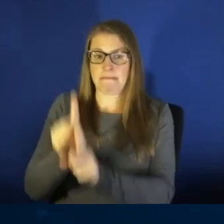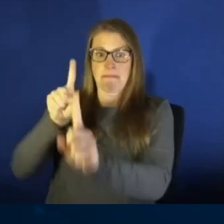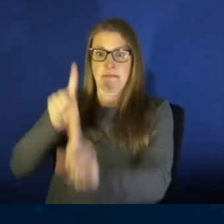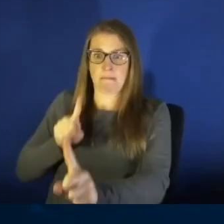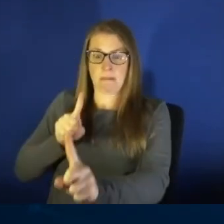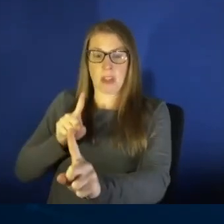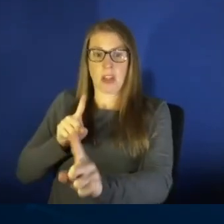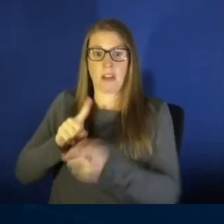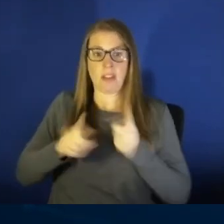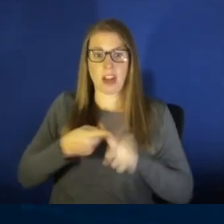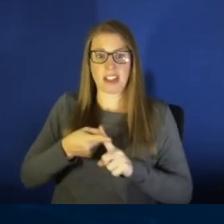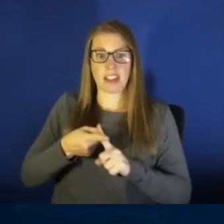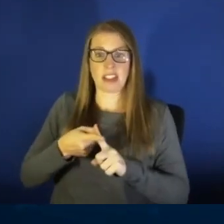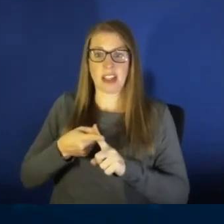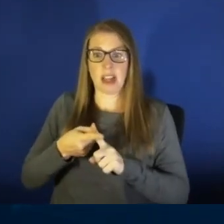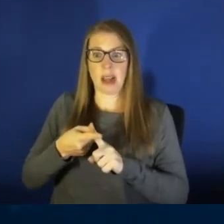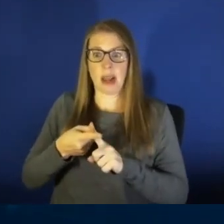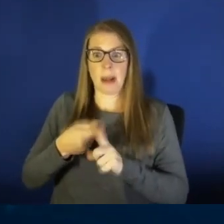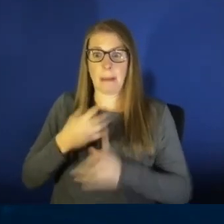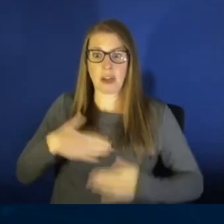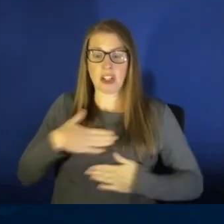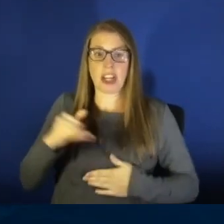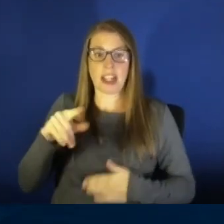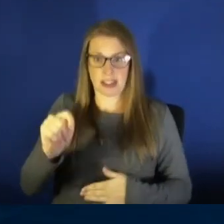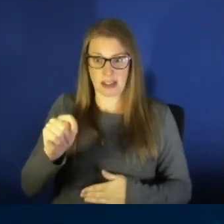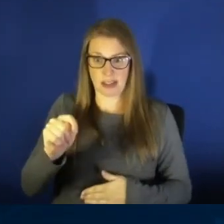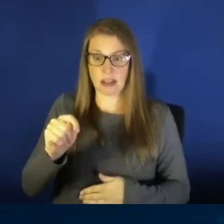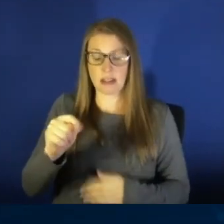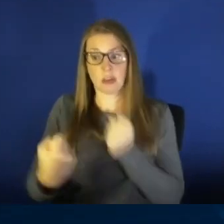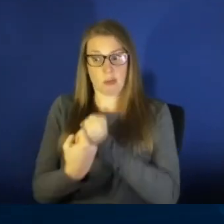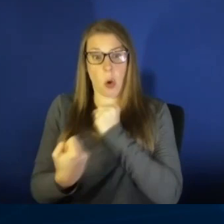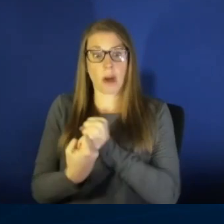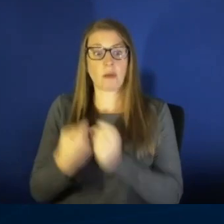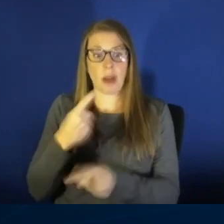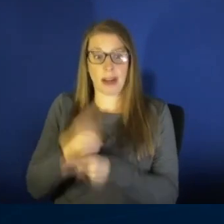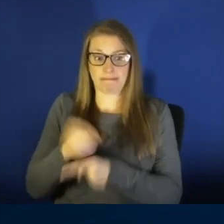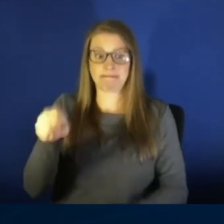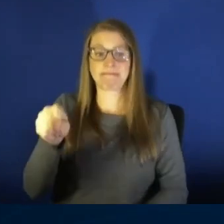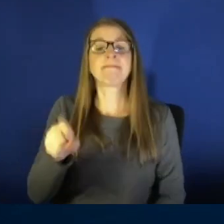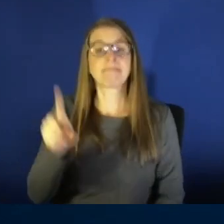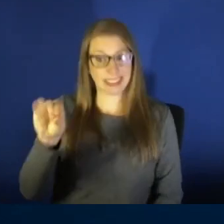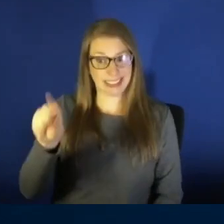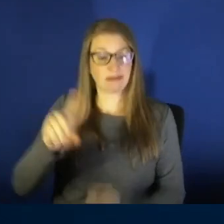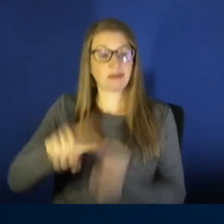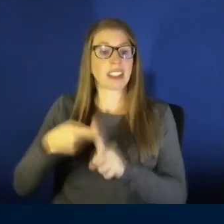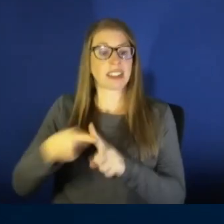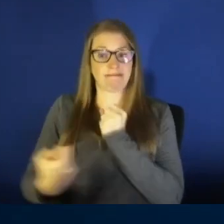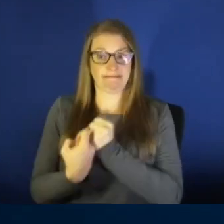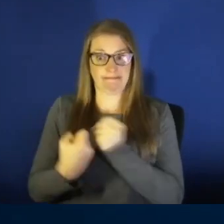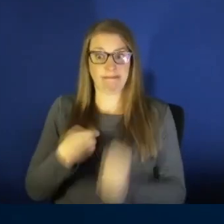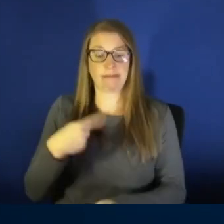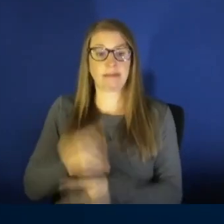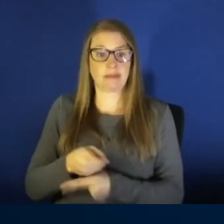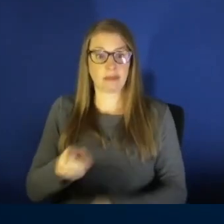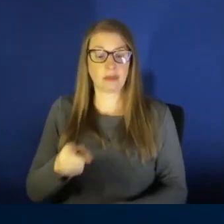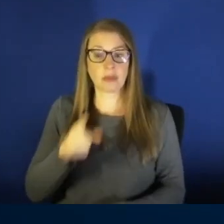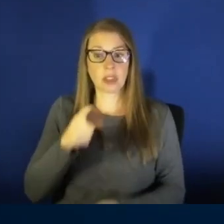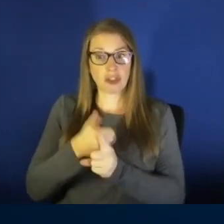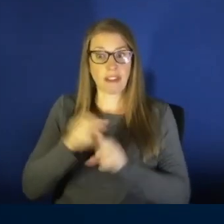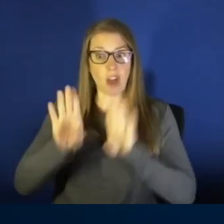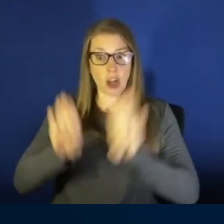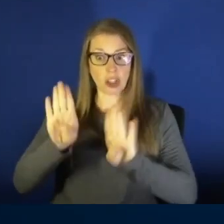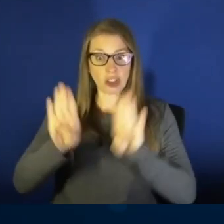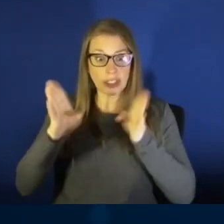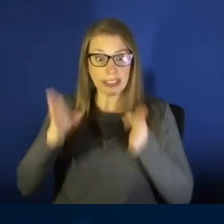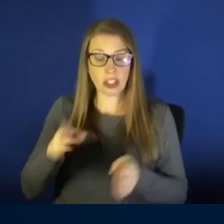bet they were there to support you, to say, oh, hey, they will did. You just, right? I bet. What kind of impact, though, does exactly. You're an auctioneer, so your voice